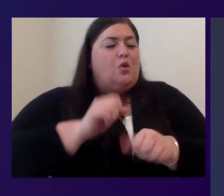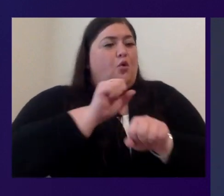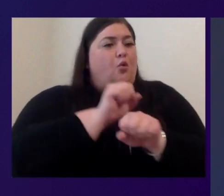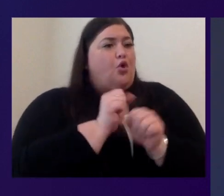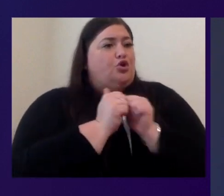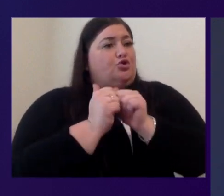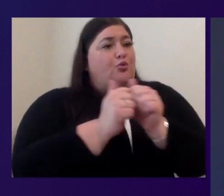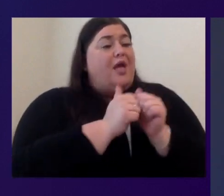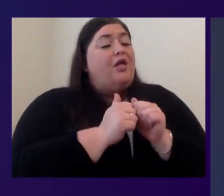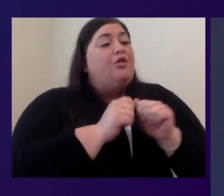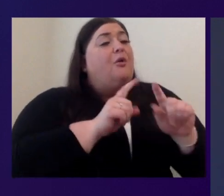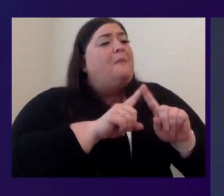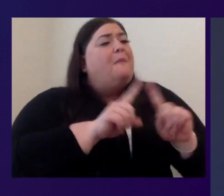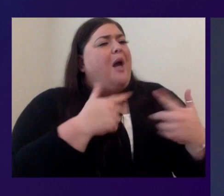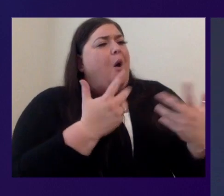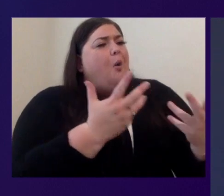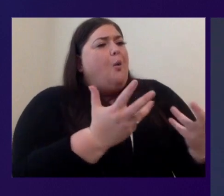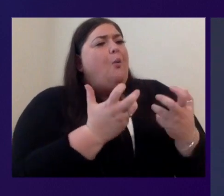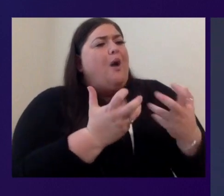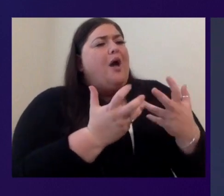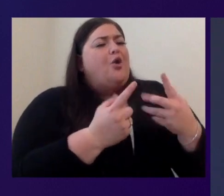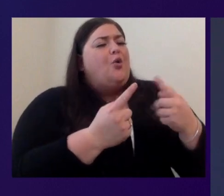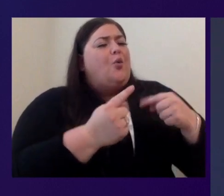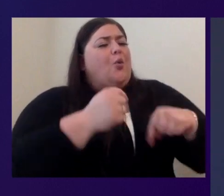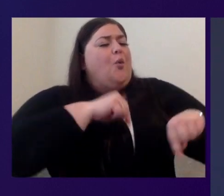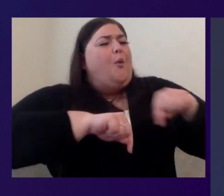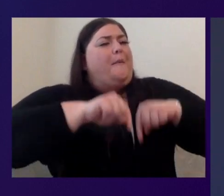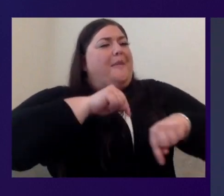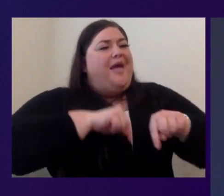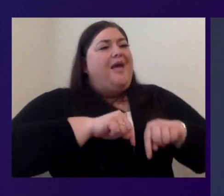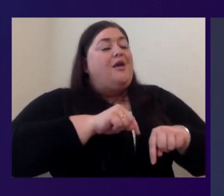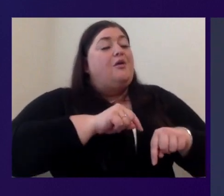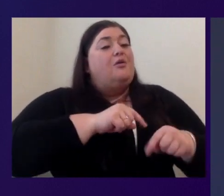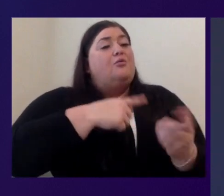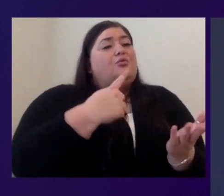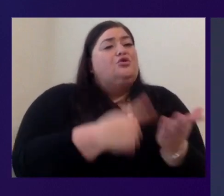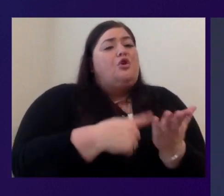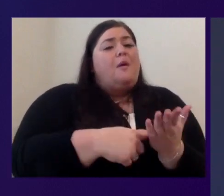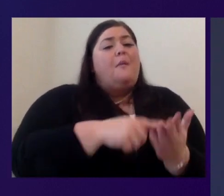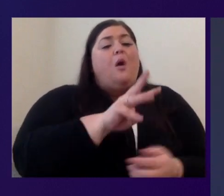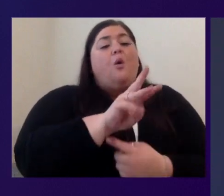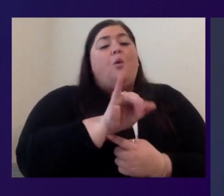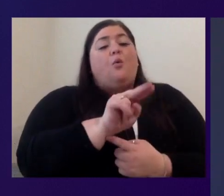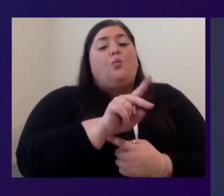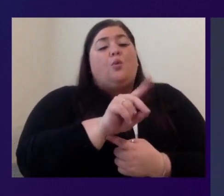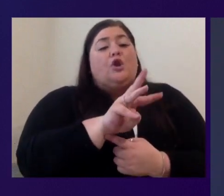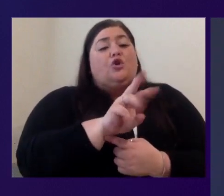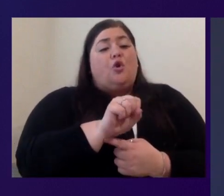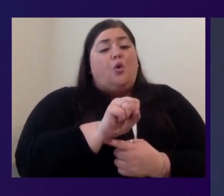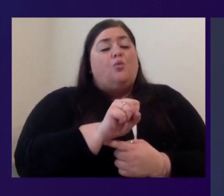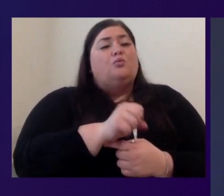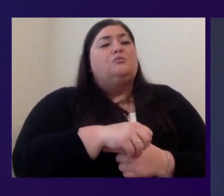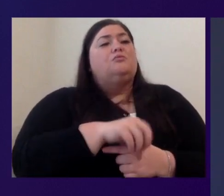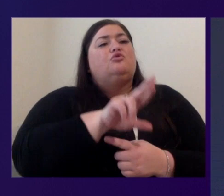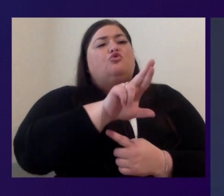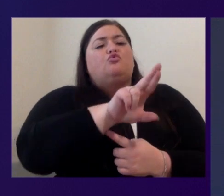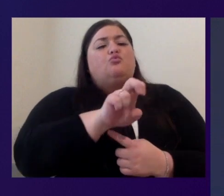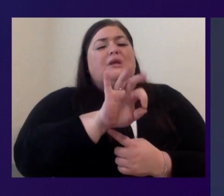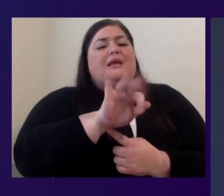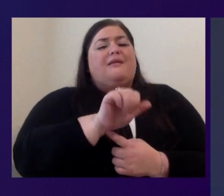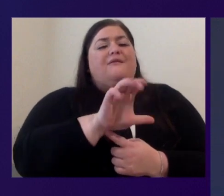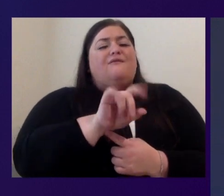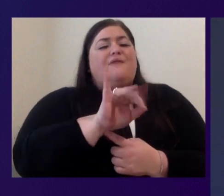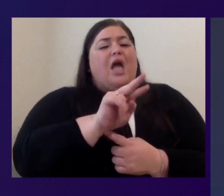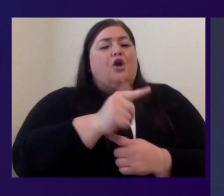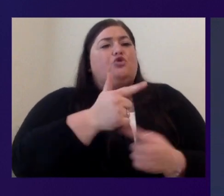But let's go back to, we're talking about an actual Windows application and refactoring it to be a true web